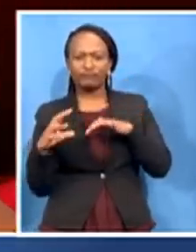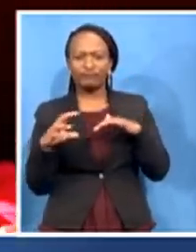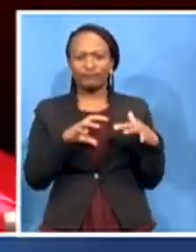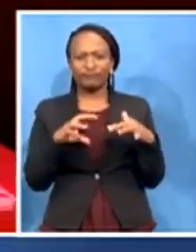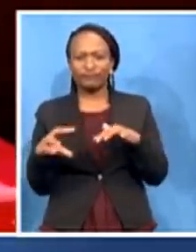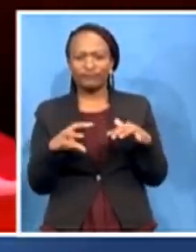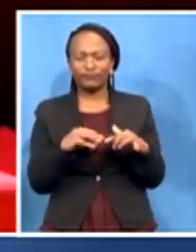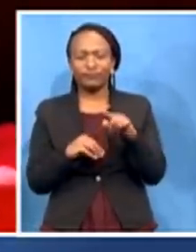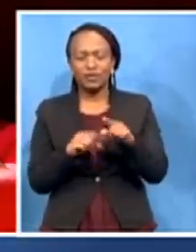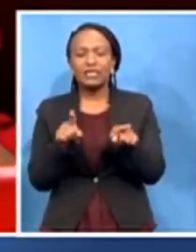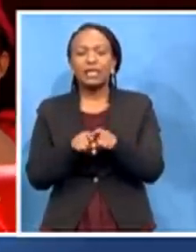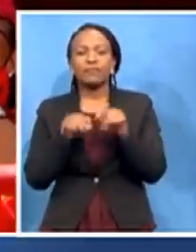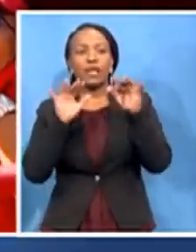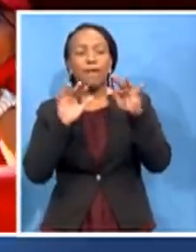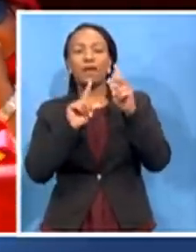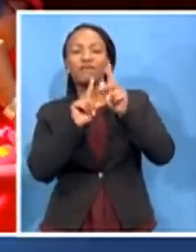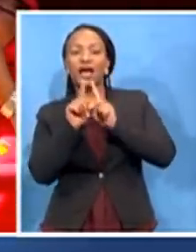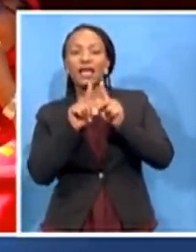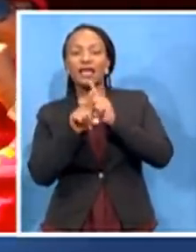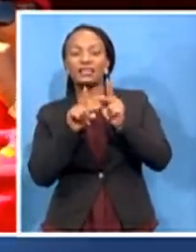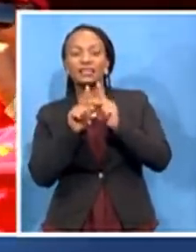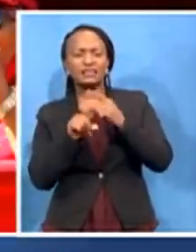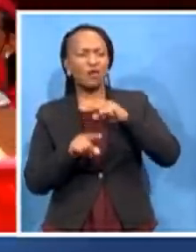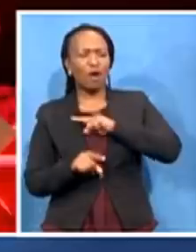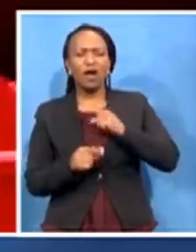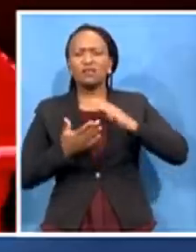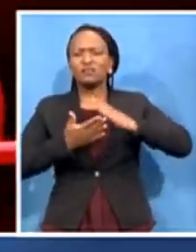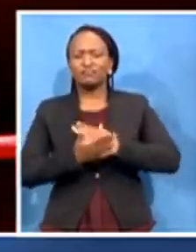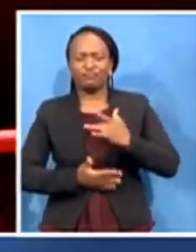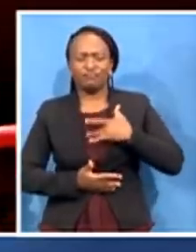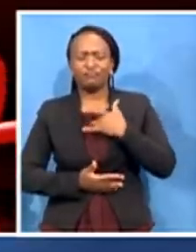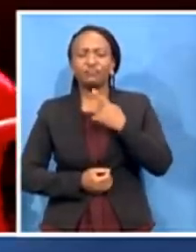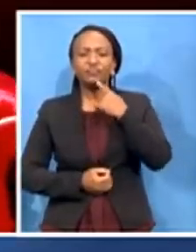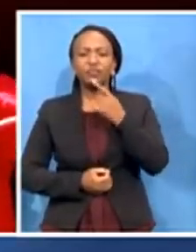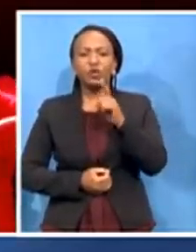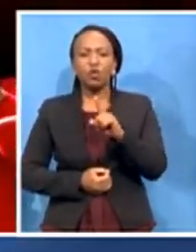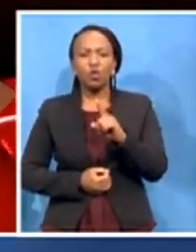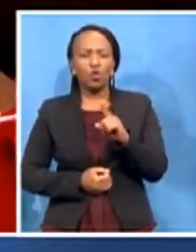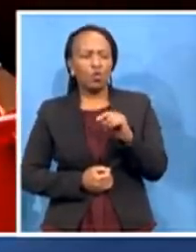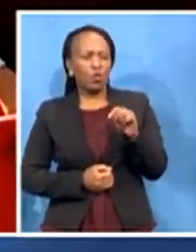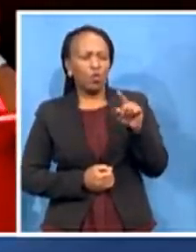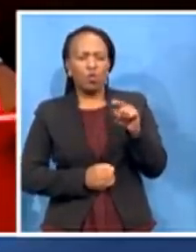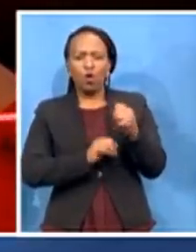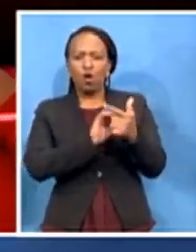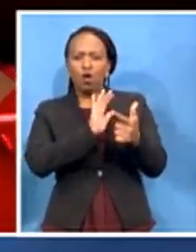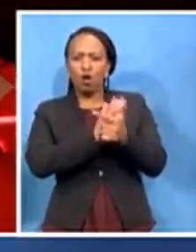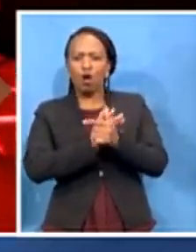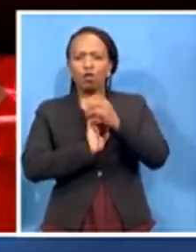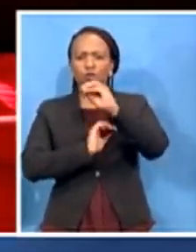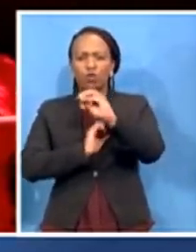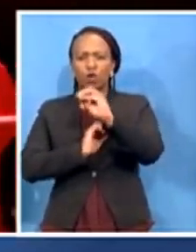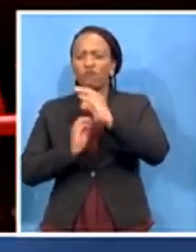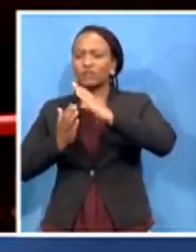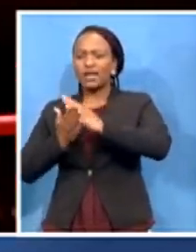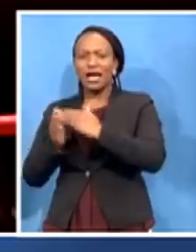general. Some feel that there's a certain law for a certain group when it comes to the